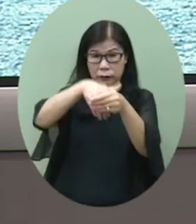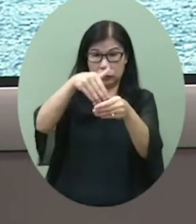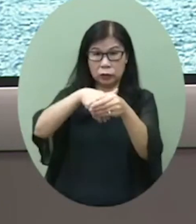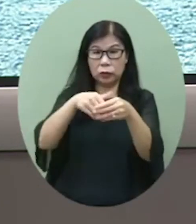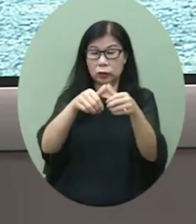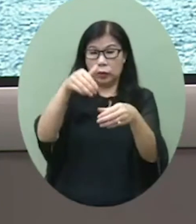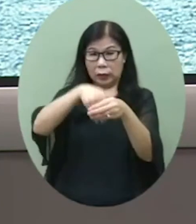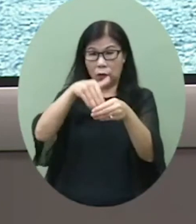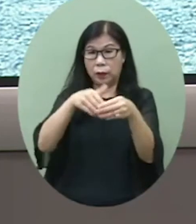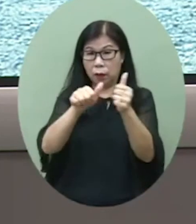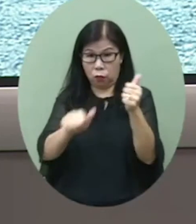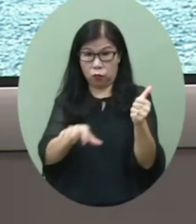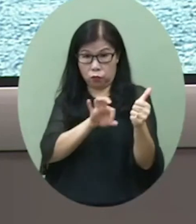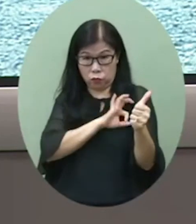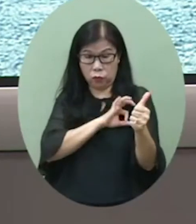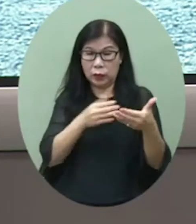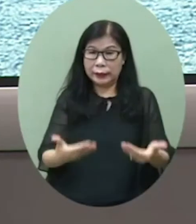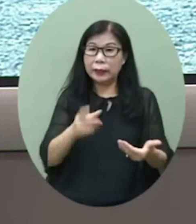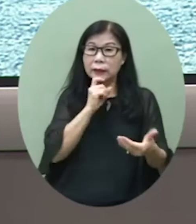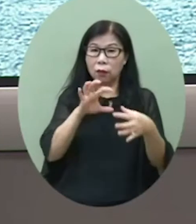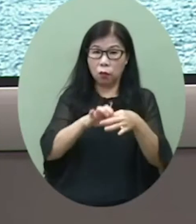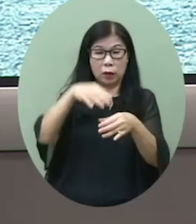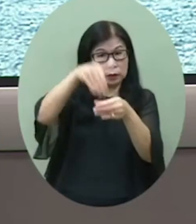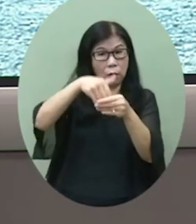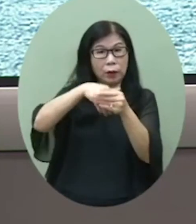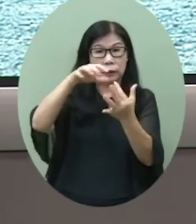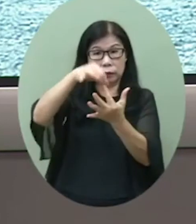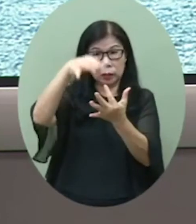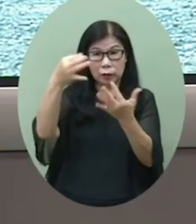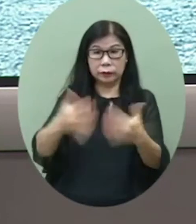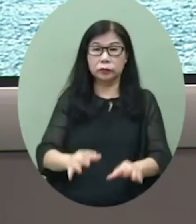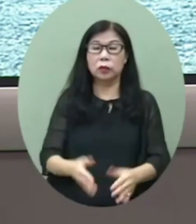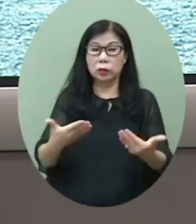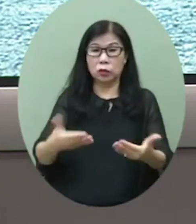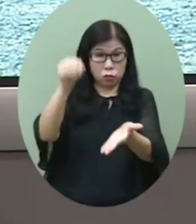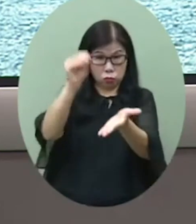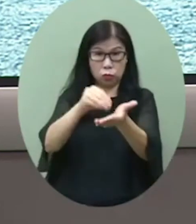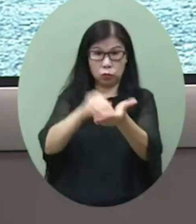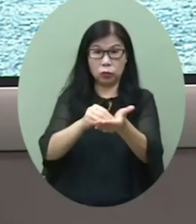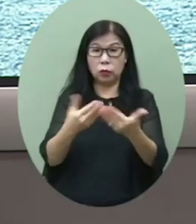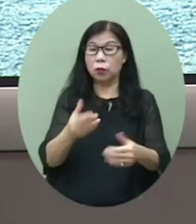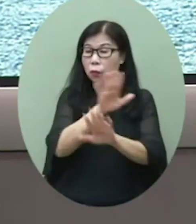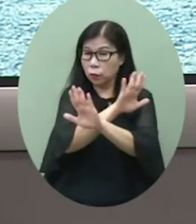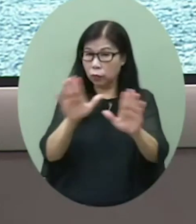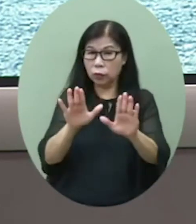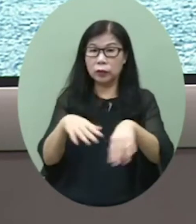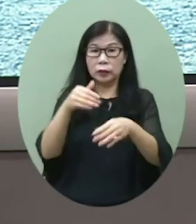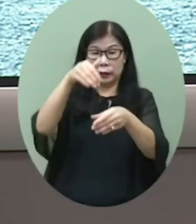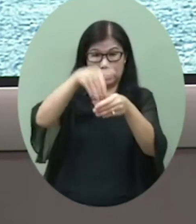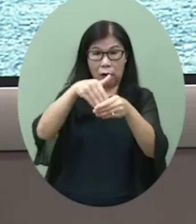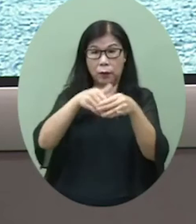of cross-infection. And now let me share with you the views of the Electoral Affairs Commission on